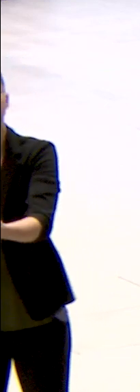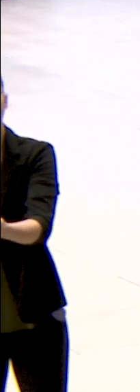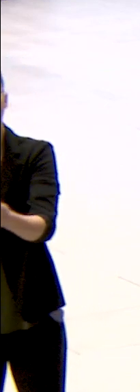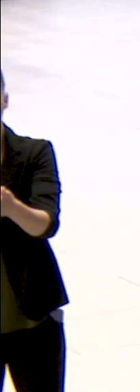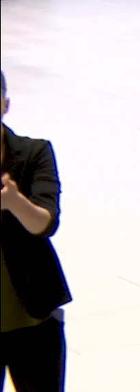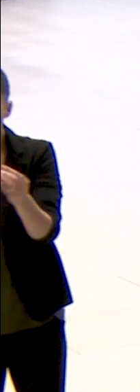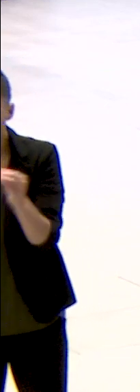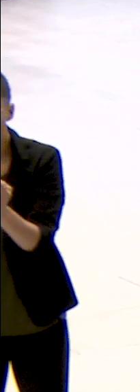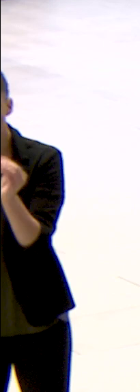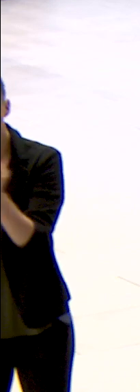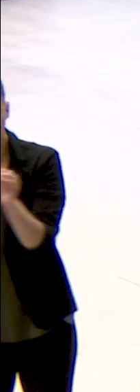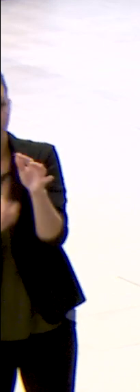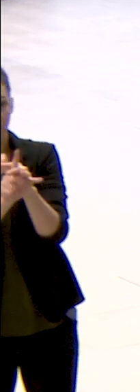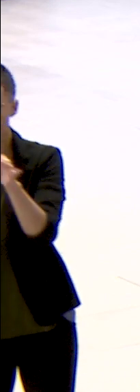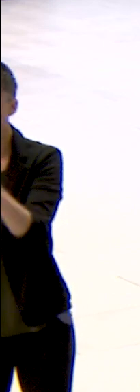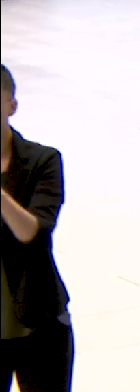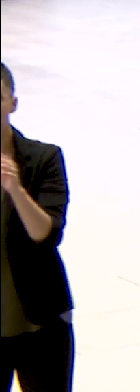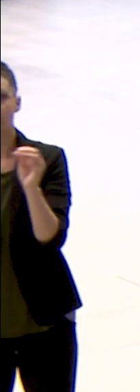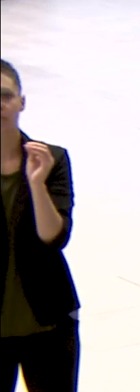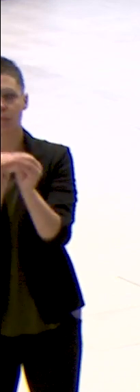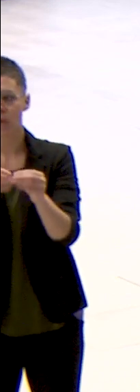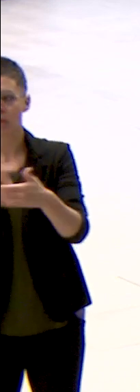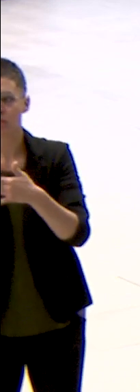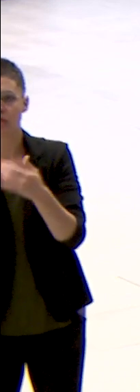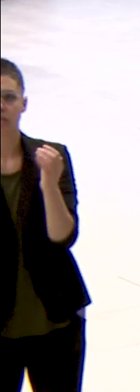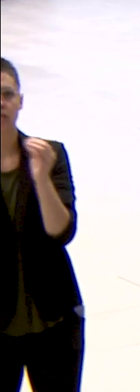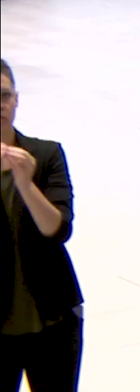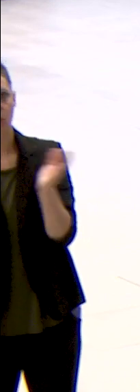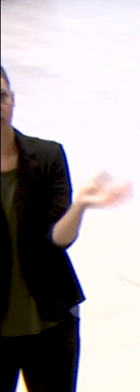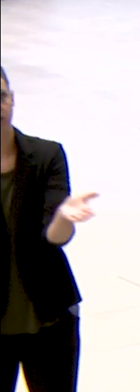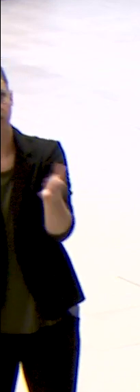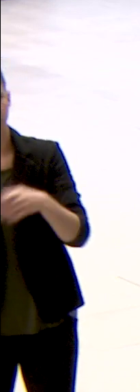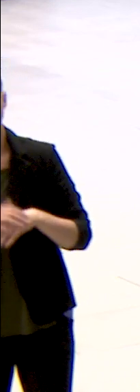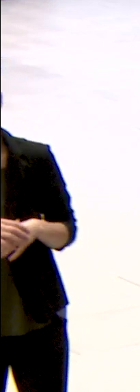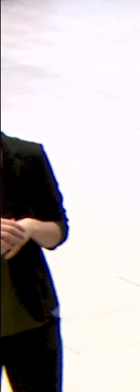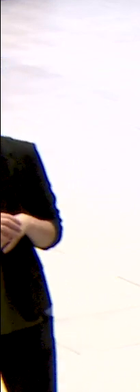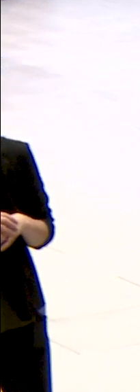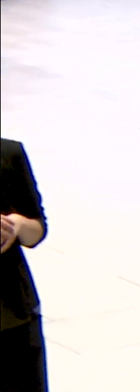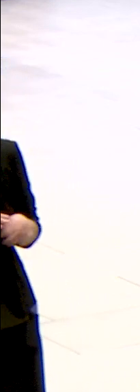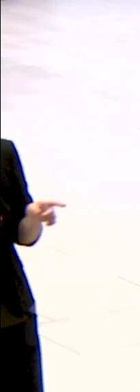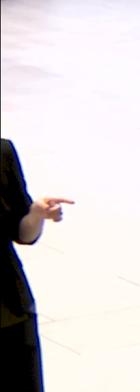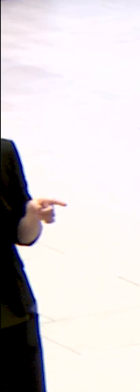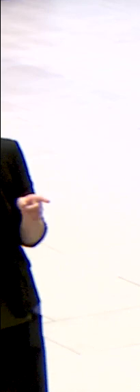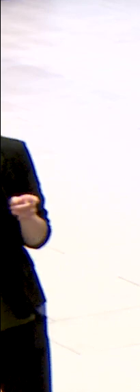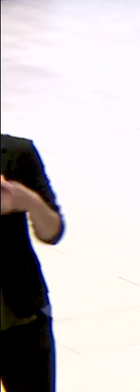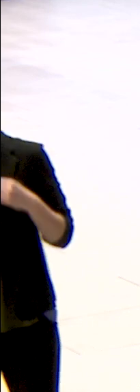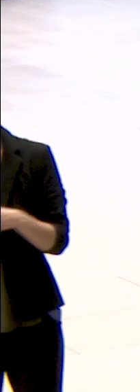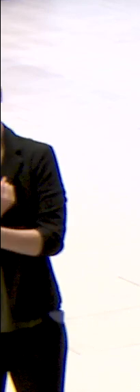that more of them can come to fruition and they are commercially viable. Take the win. You know what I mean? Take the